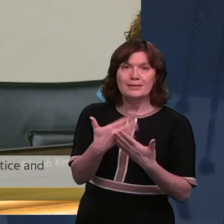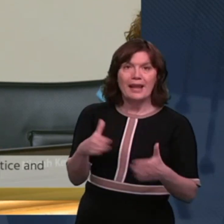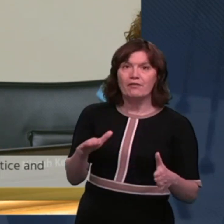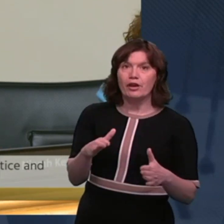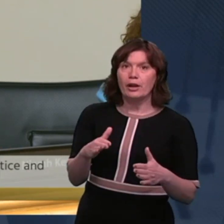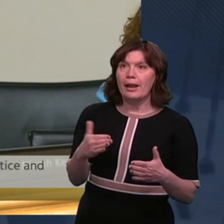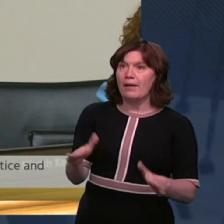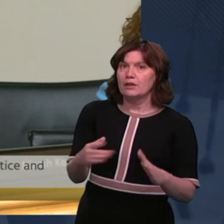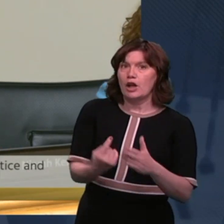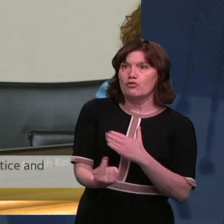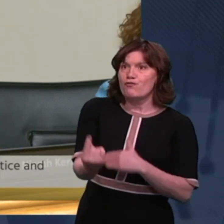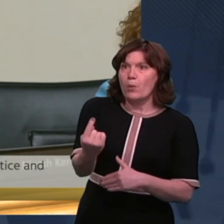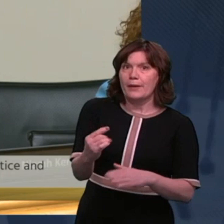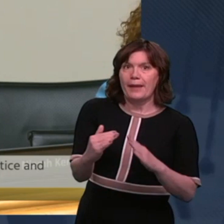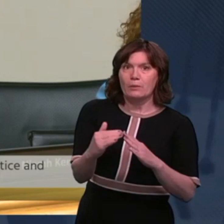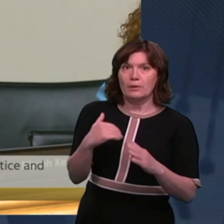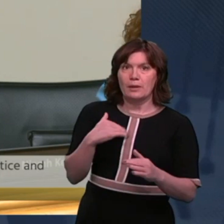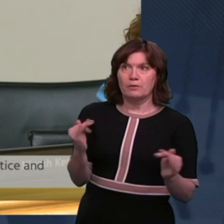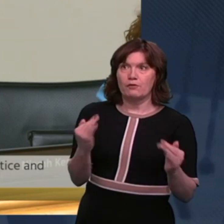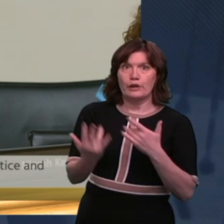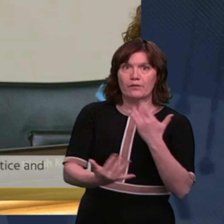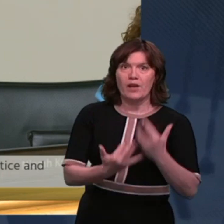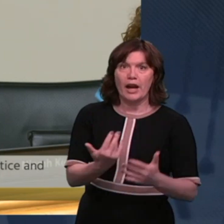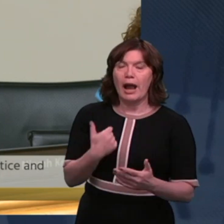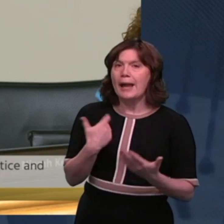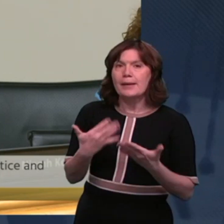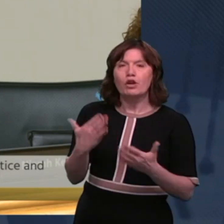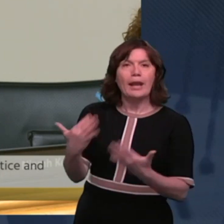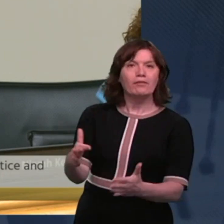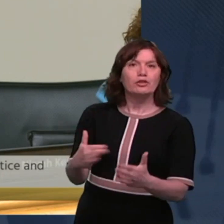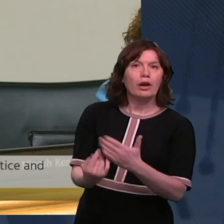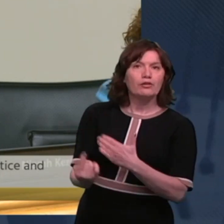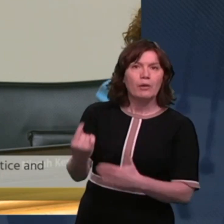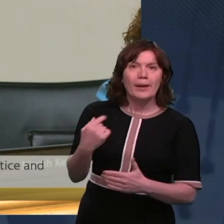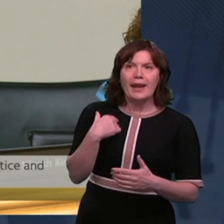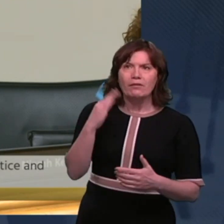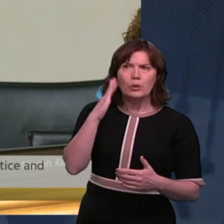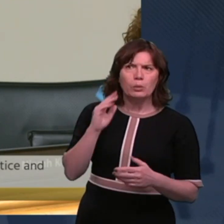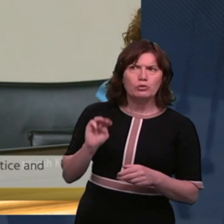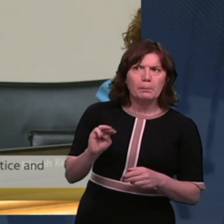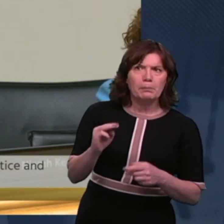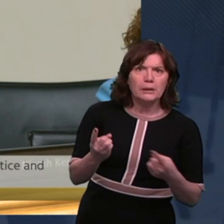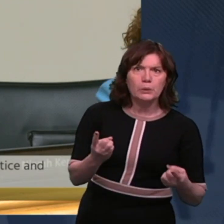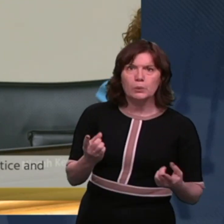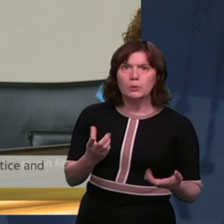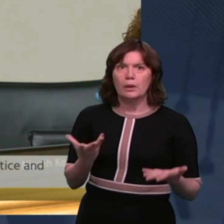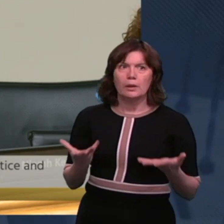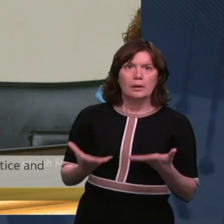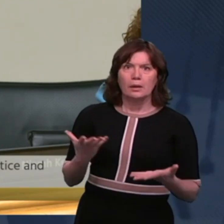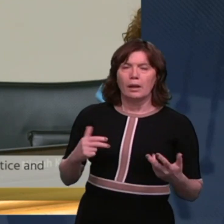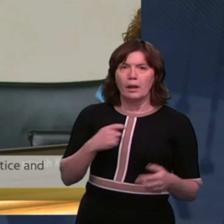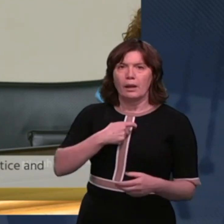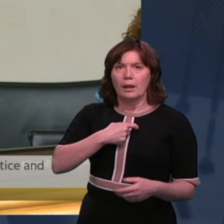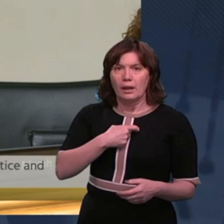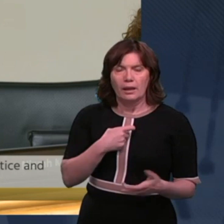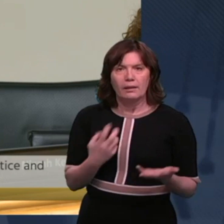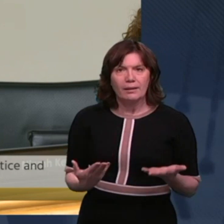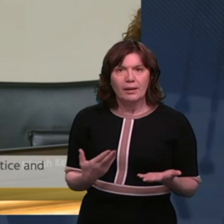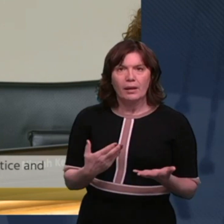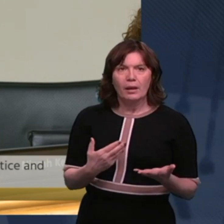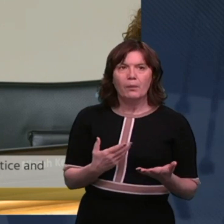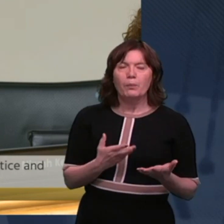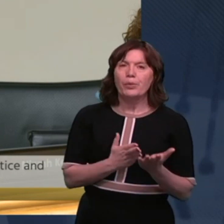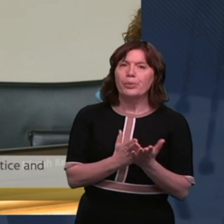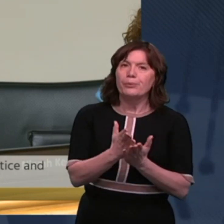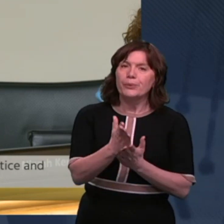it might burn down. Like if she was there by herself. I never knew what she might do So in this programme, though,